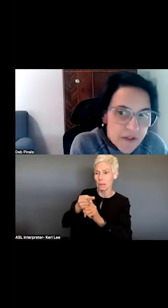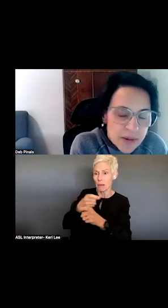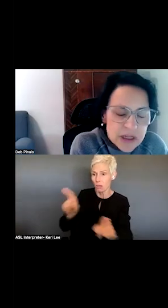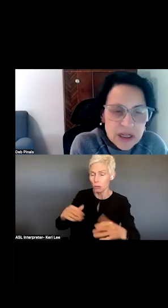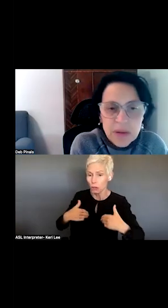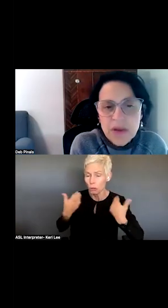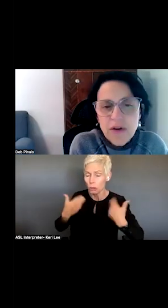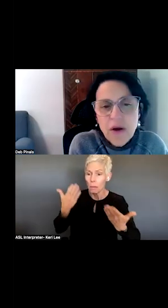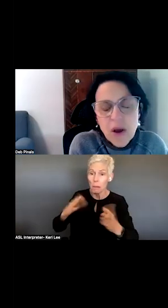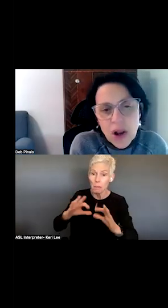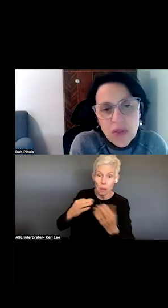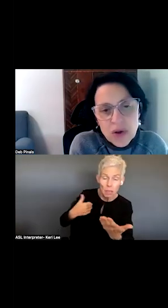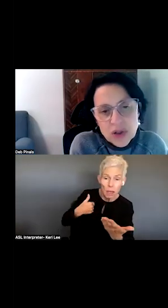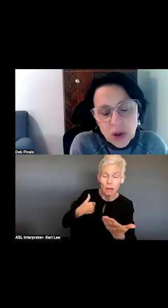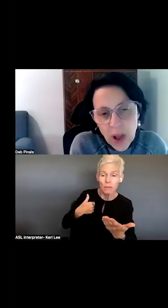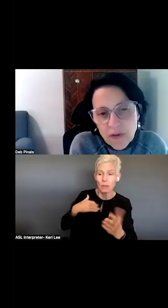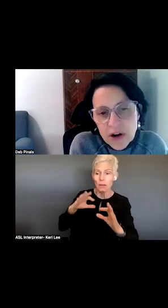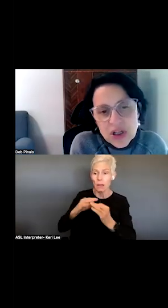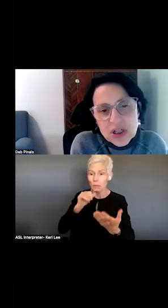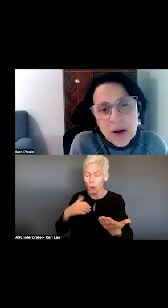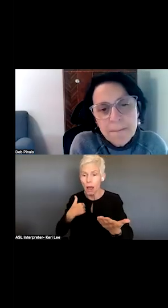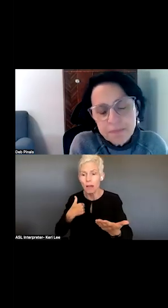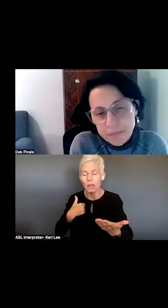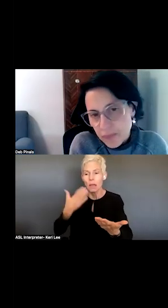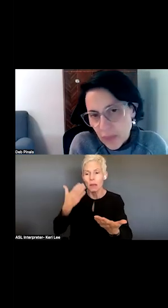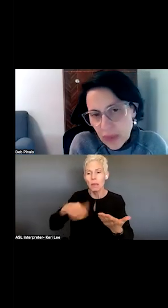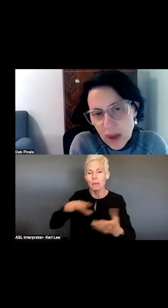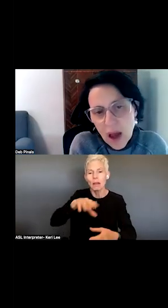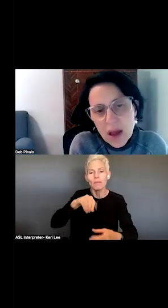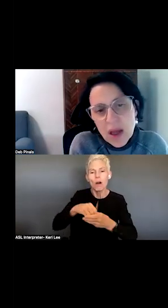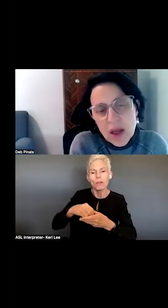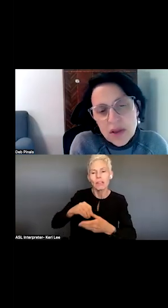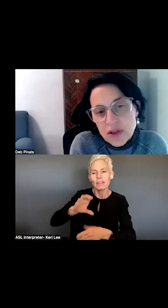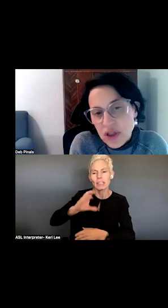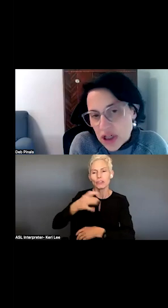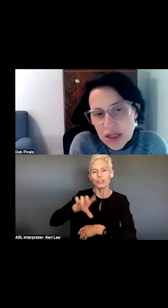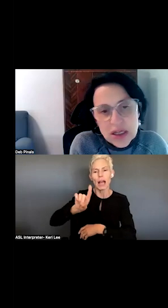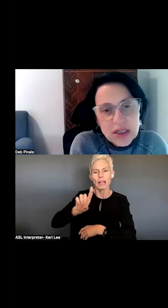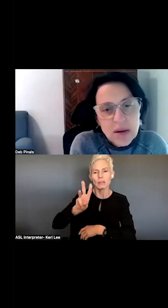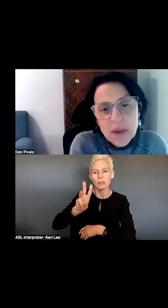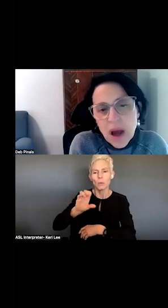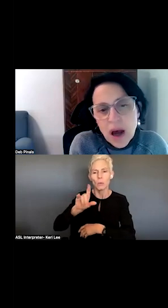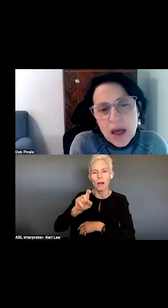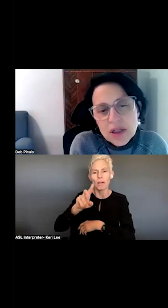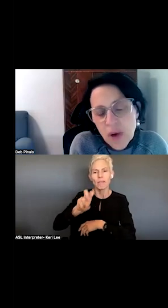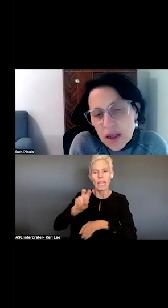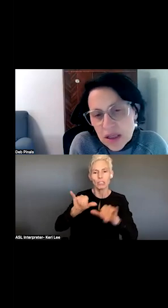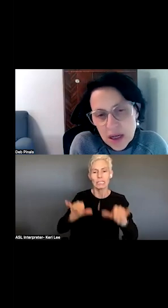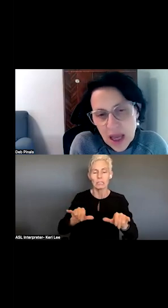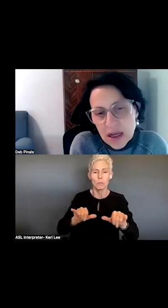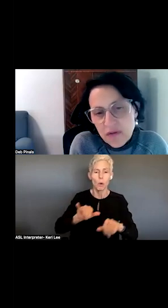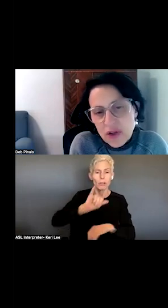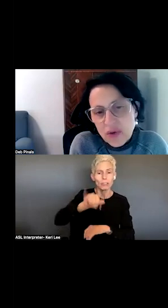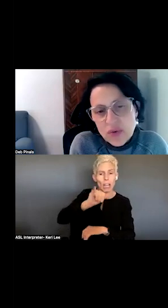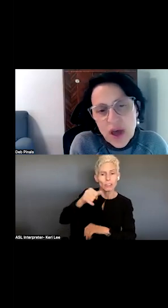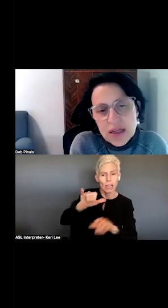not have families. They may be in the child welfare system, in the JJ system, as well as